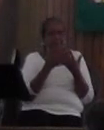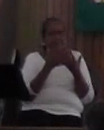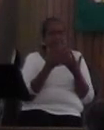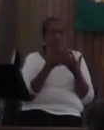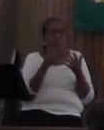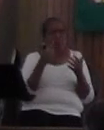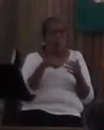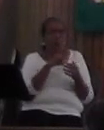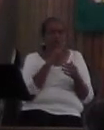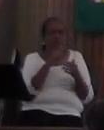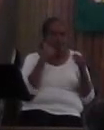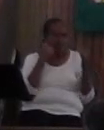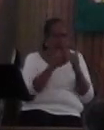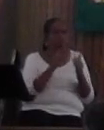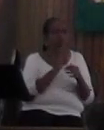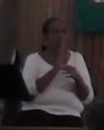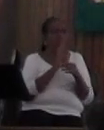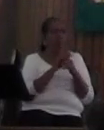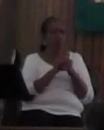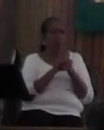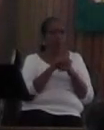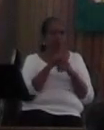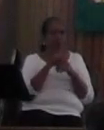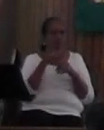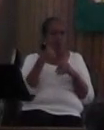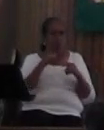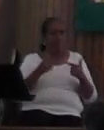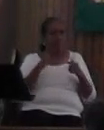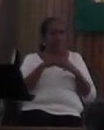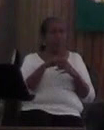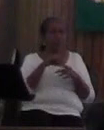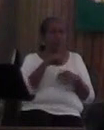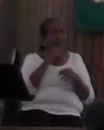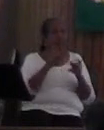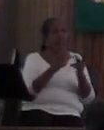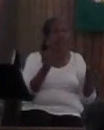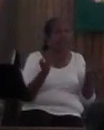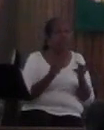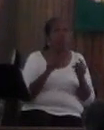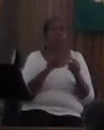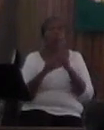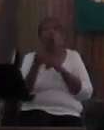water. This was a desert. But one day,